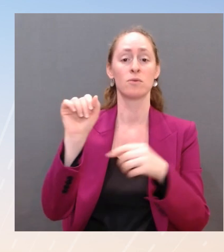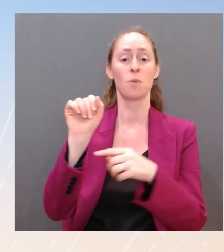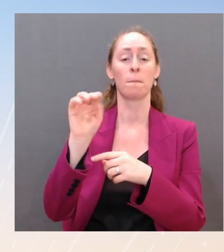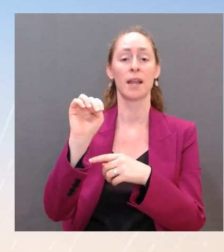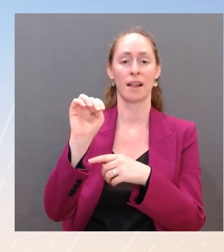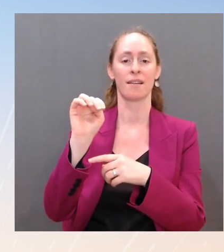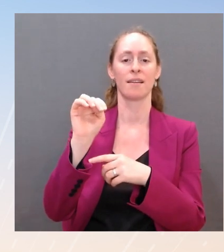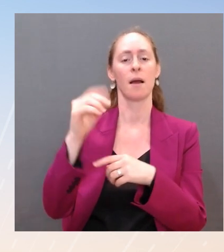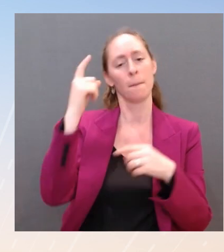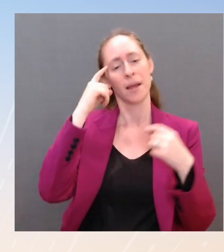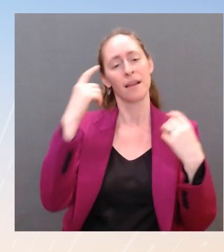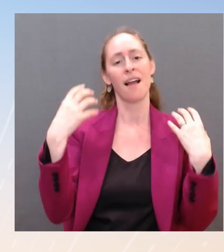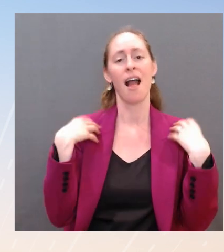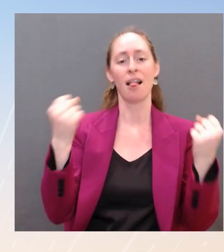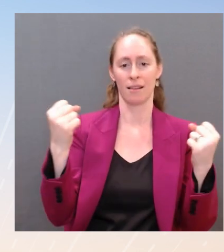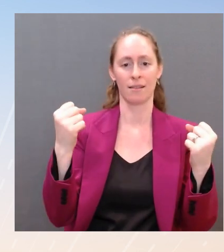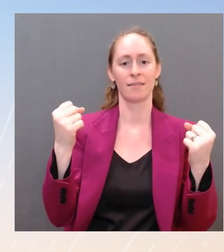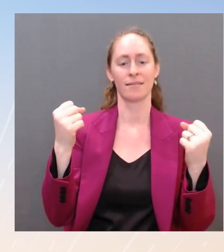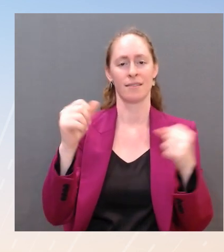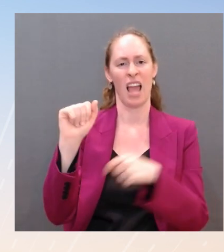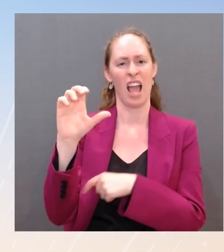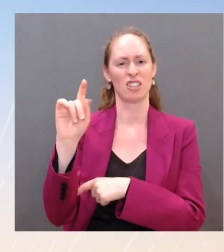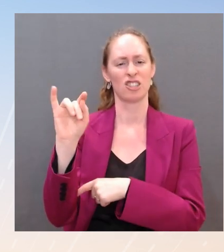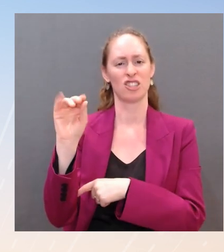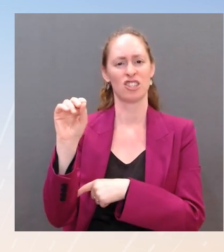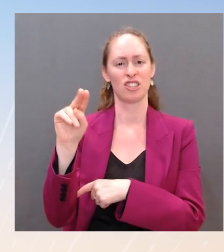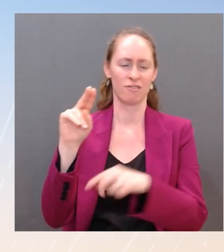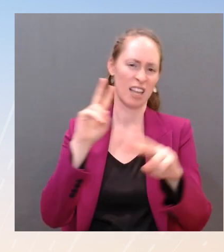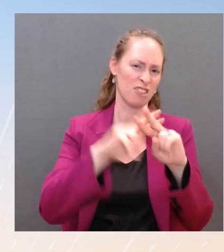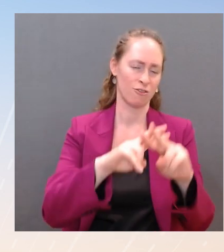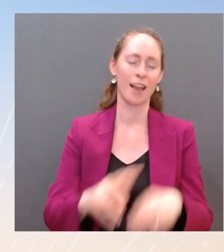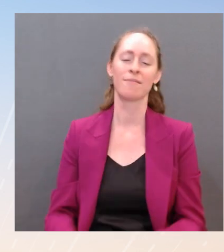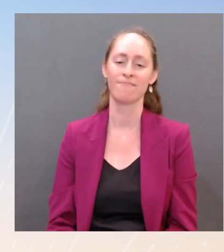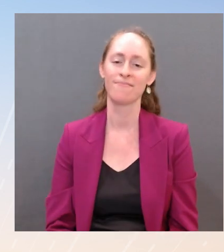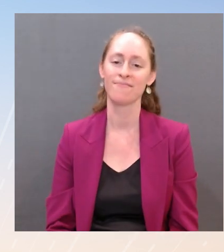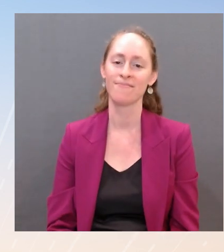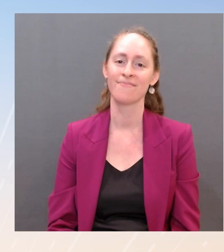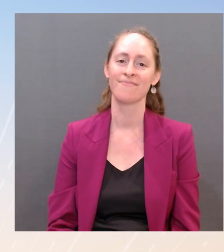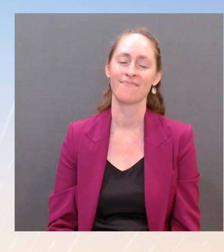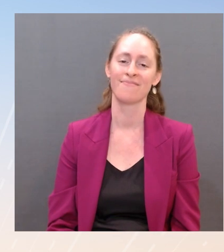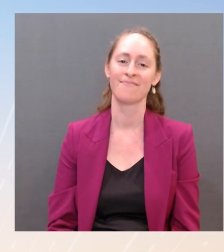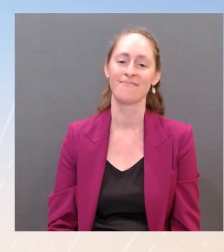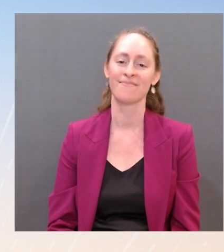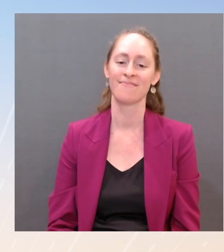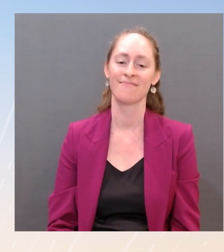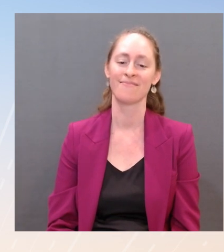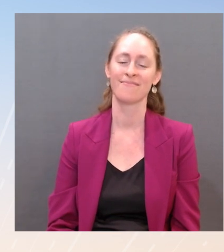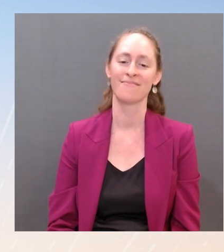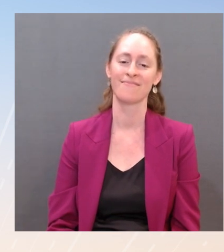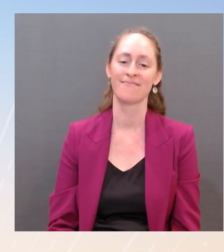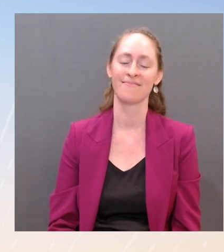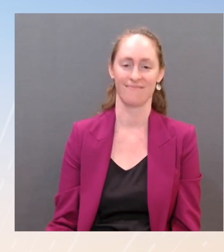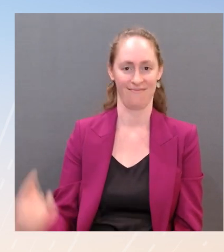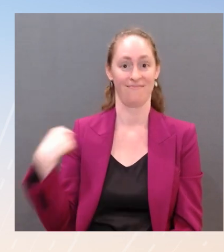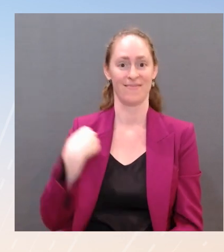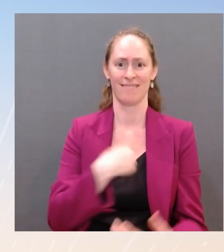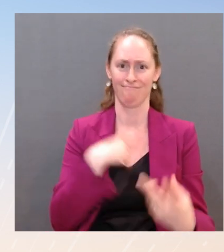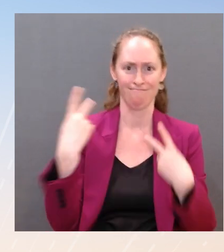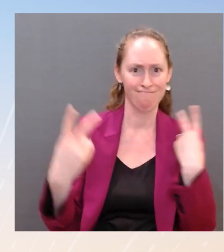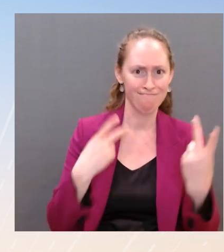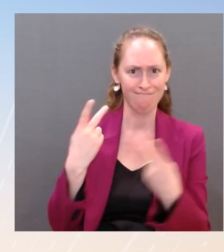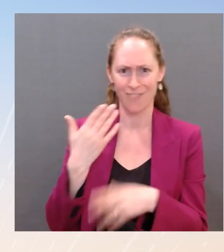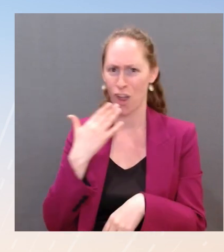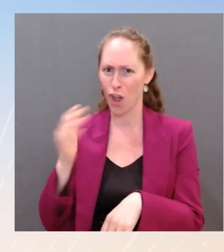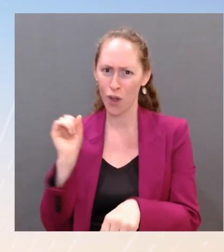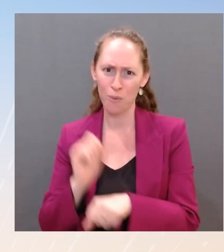the nonprofit partners who are doing incredible work to support young people across our country. MTV, Entertainment Studios, the